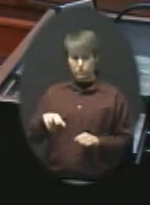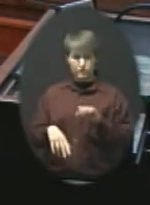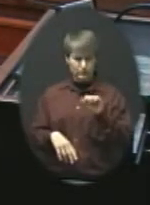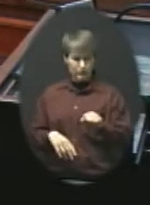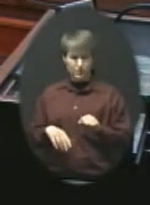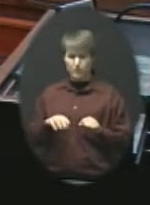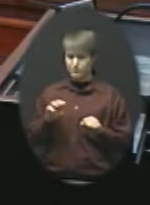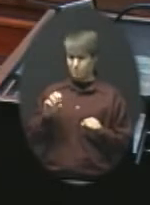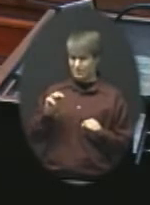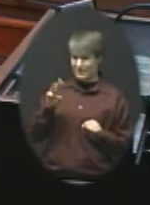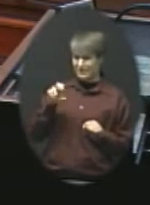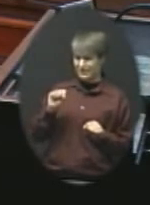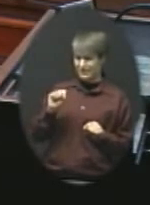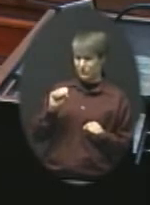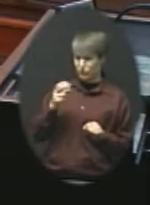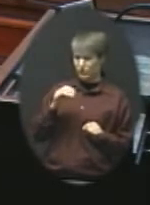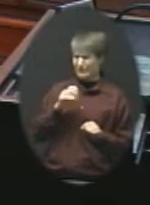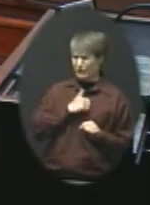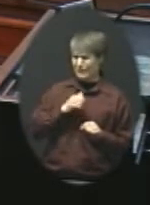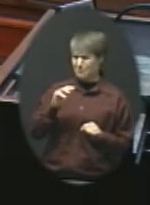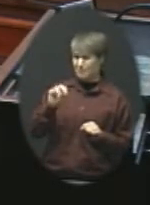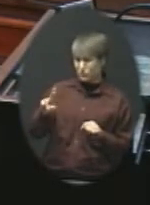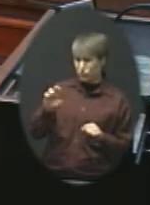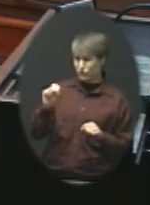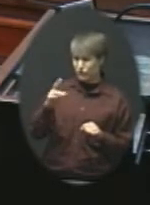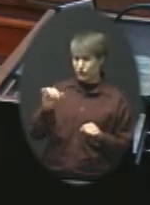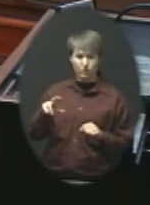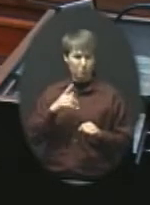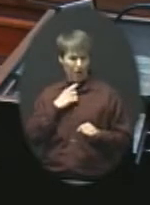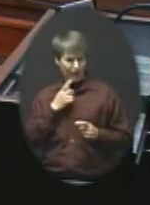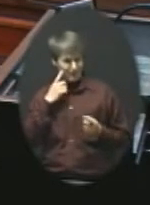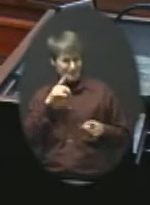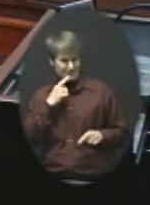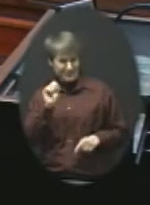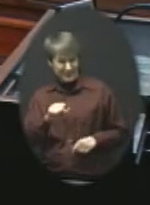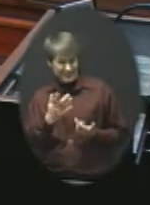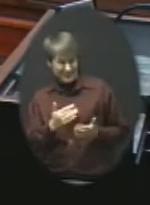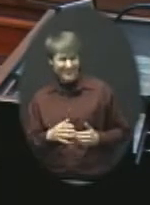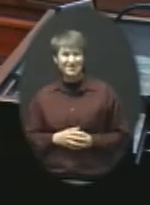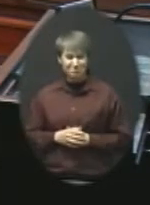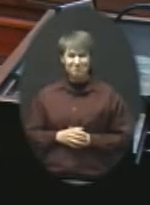Or Mr. Scheer, excuse me. Is my wife here?